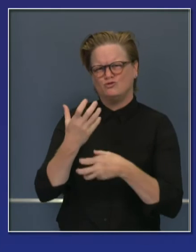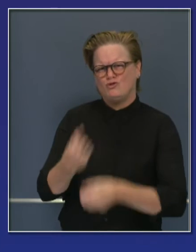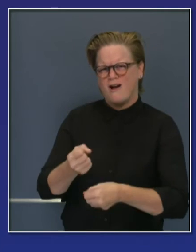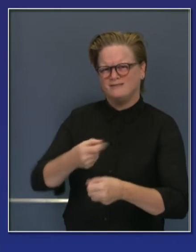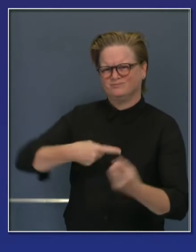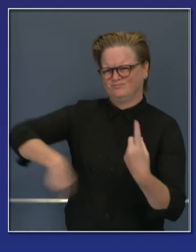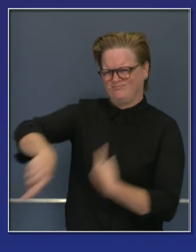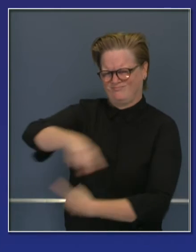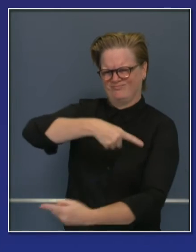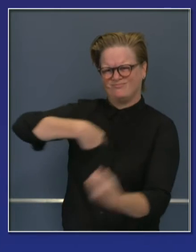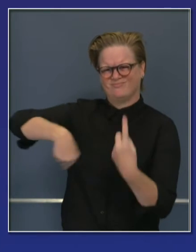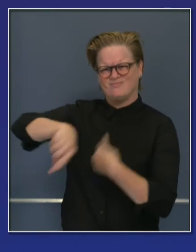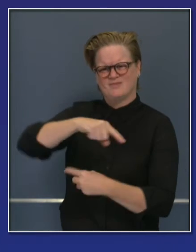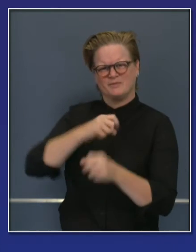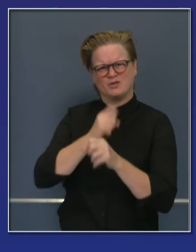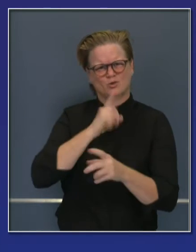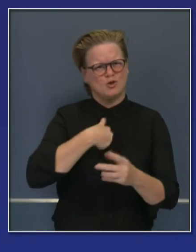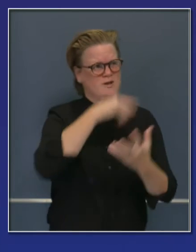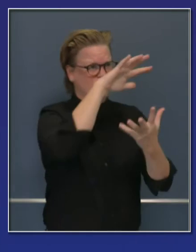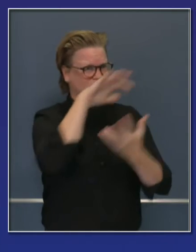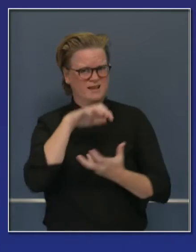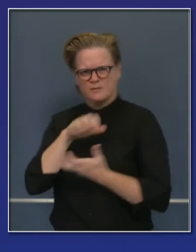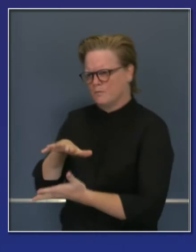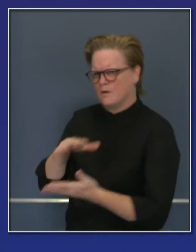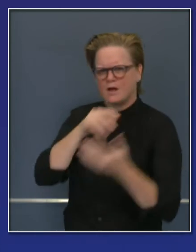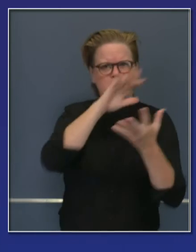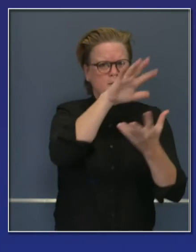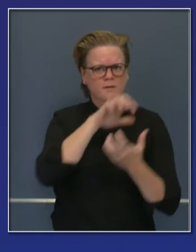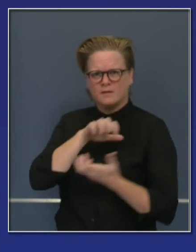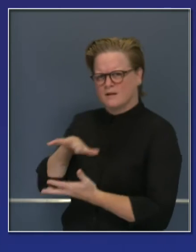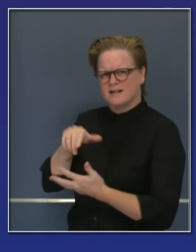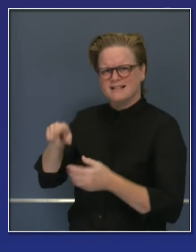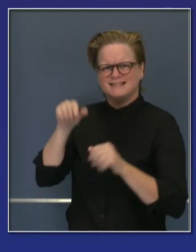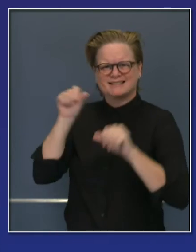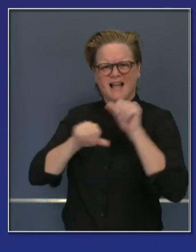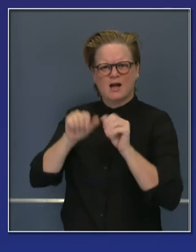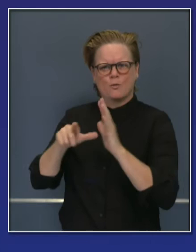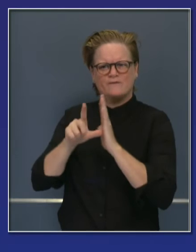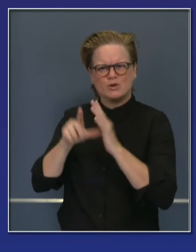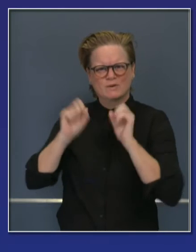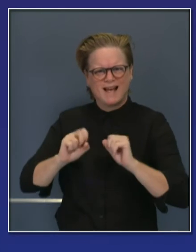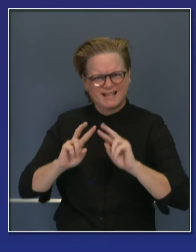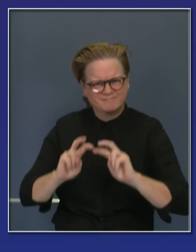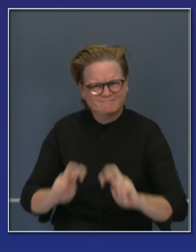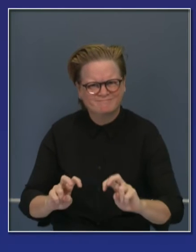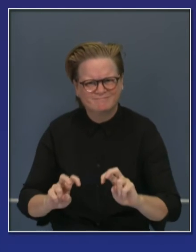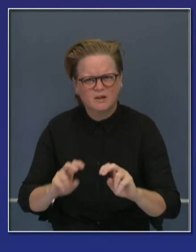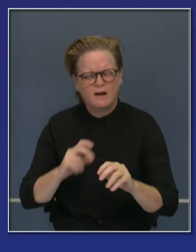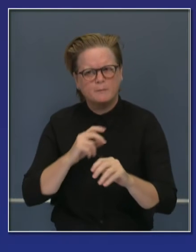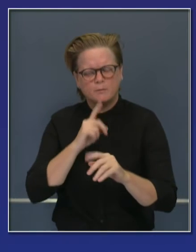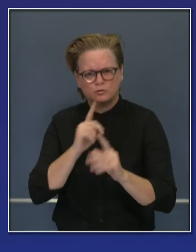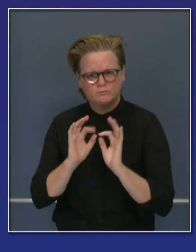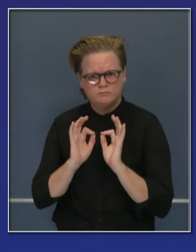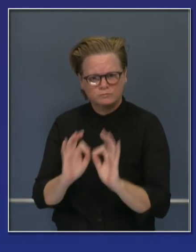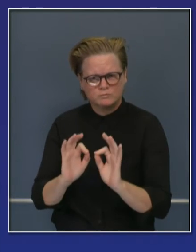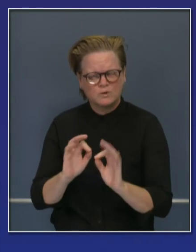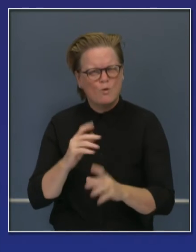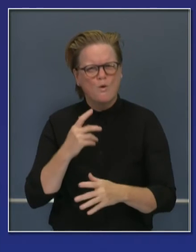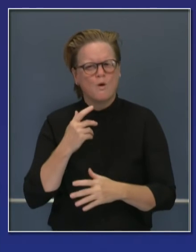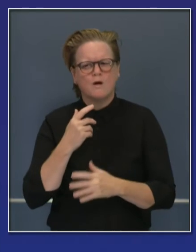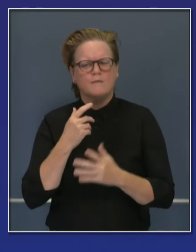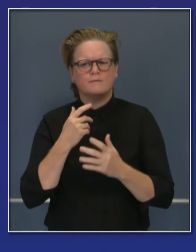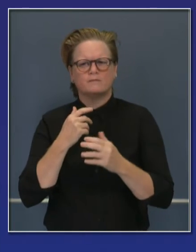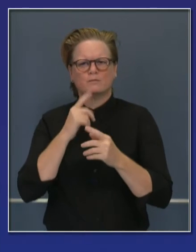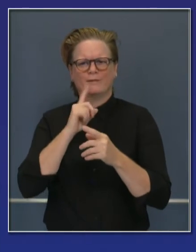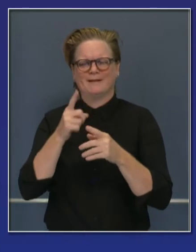quickly and efficiently as possible to just have another set of eyes on these phase 3 data after